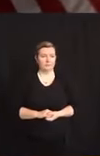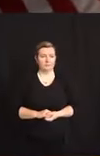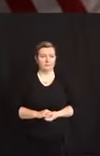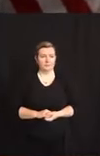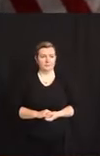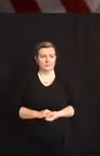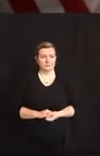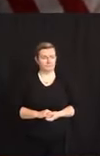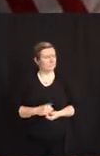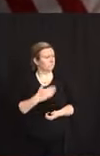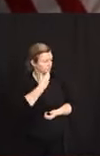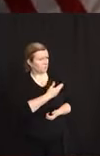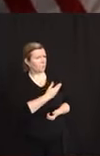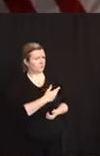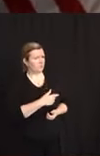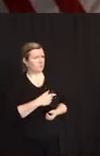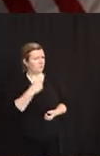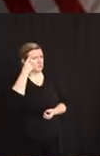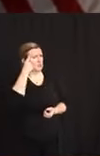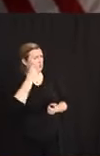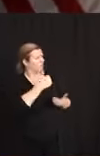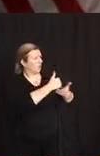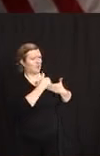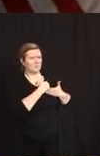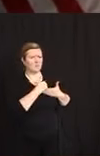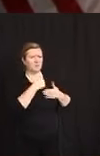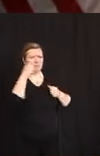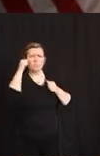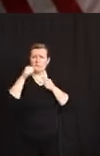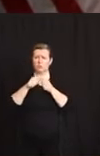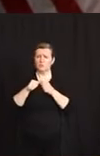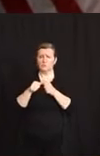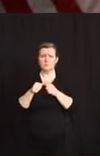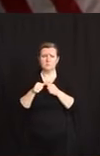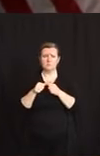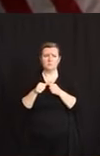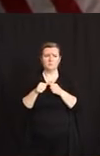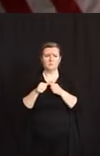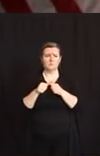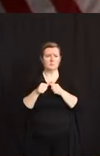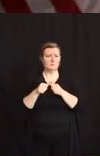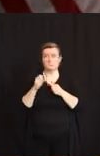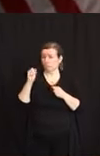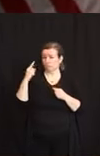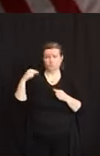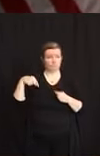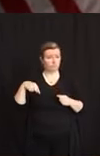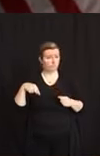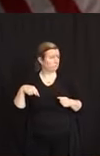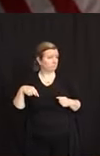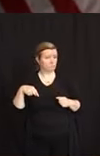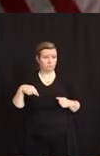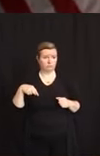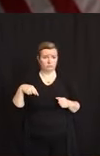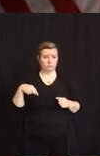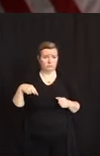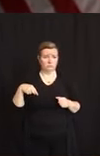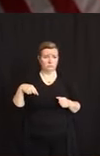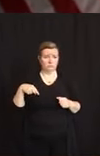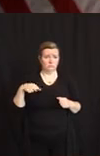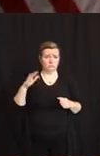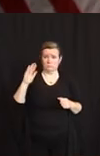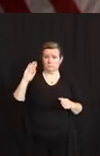We're going to start over here, Brendan. It's a good reminder that while the phenomenon continues to be overwhelmingly true, that while